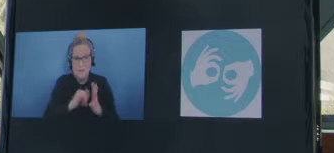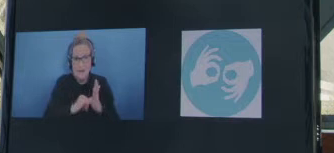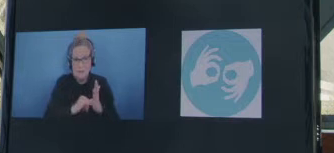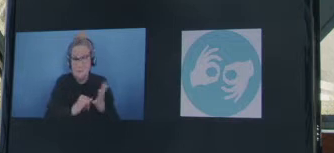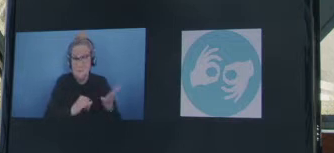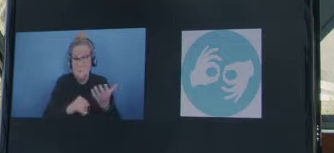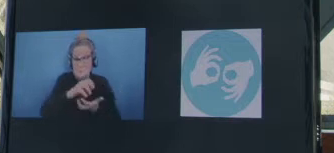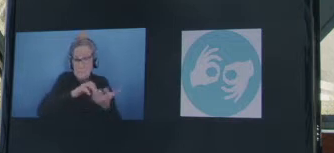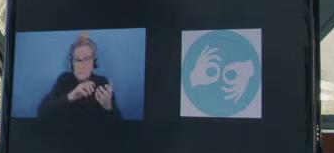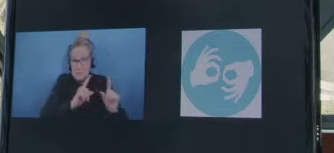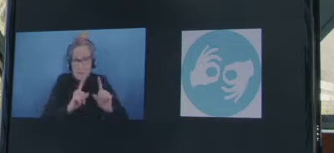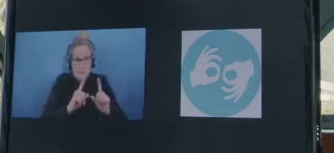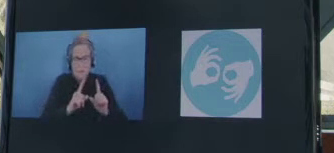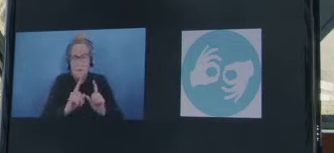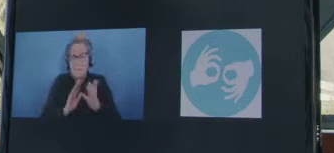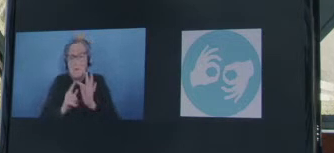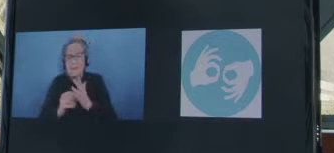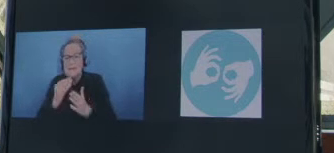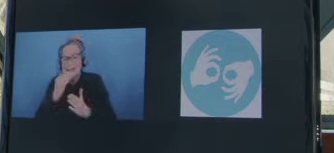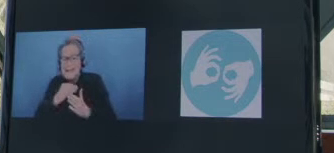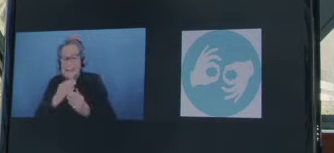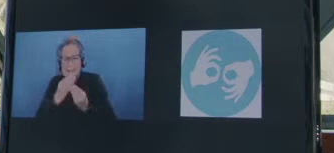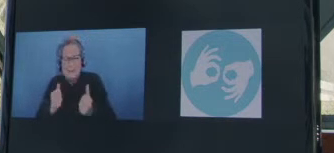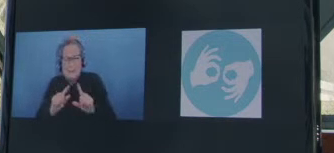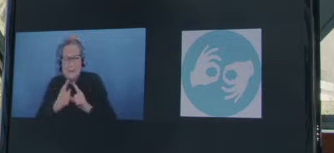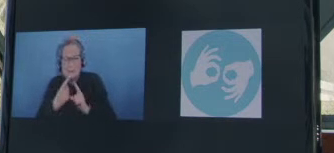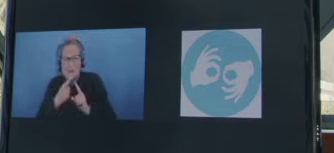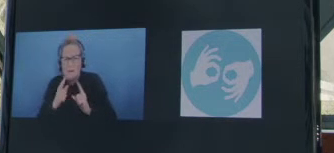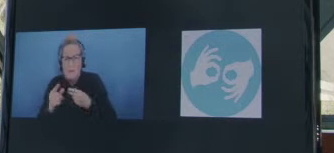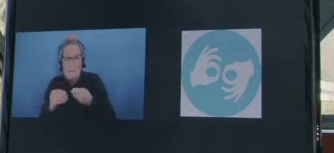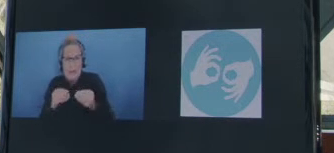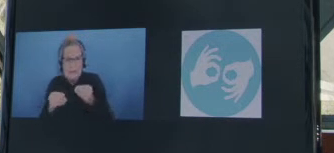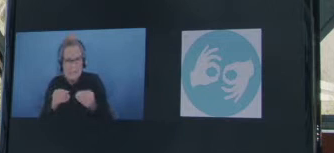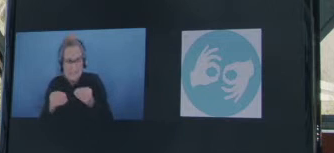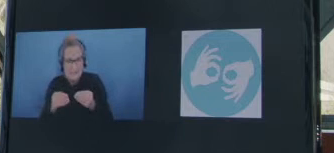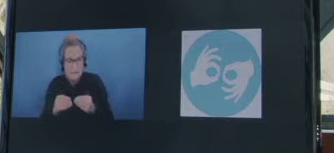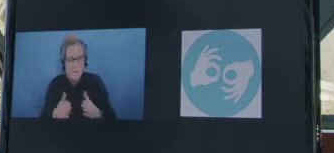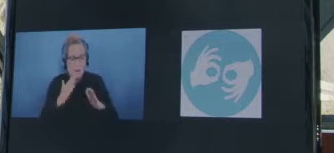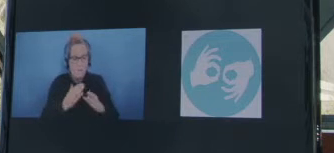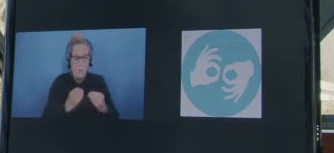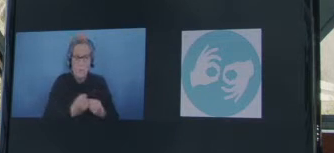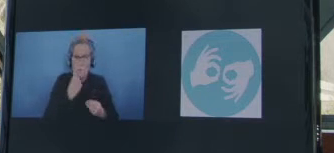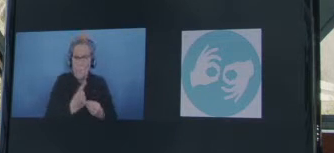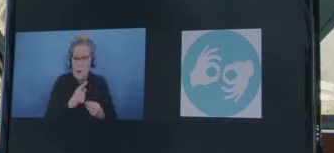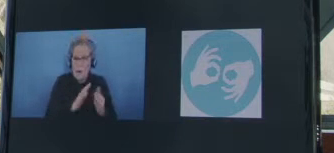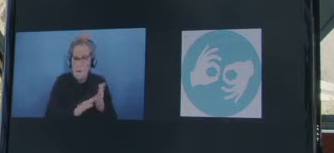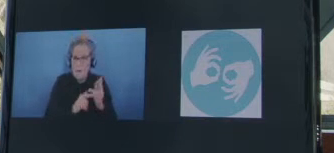that digests different types of plastics. There's a mycelium that we've worked with that only eats seaweed, and